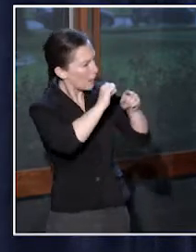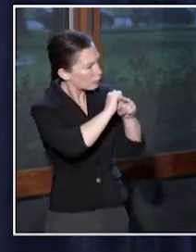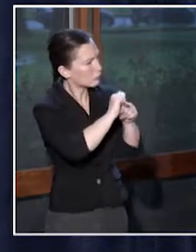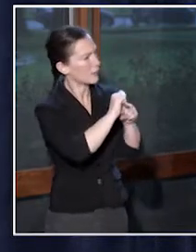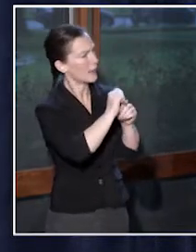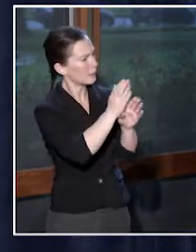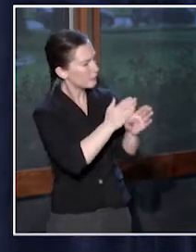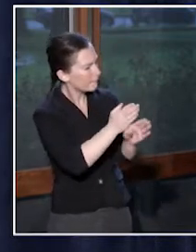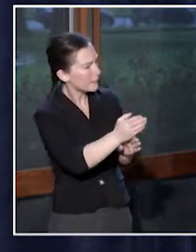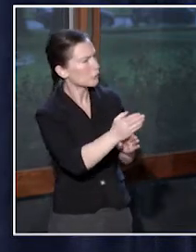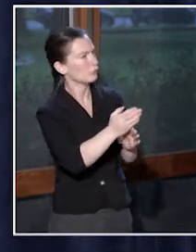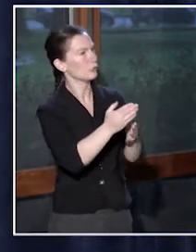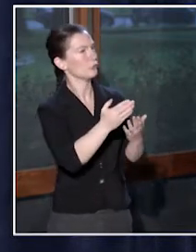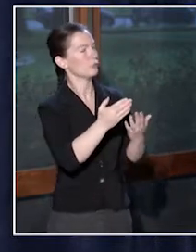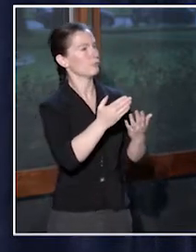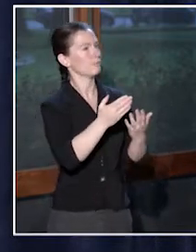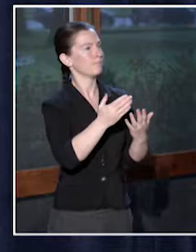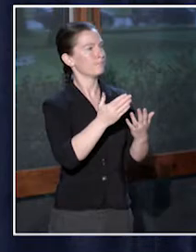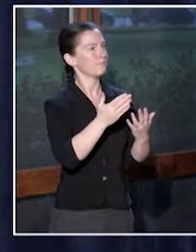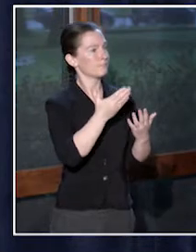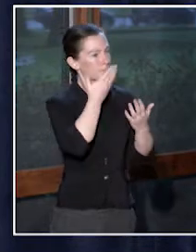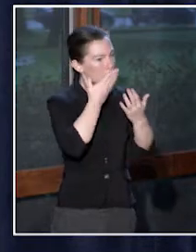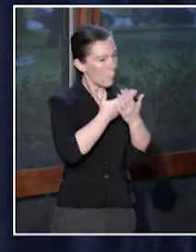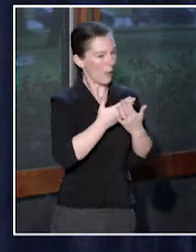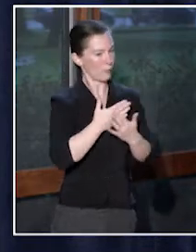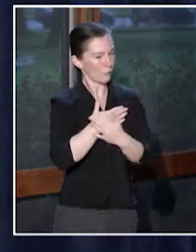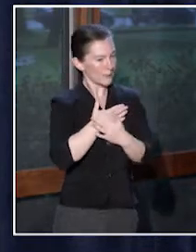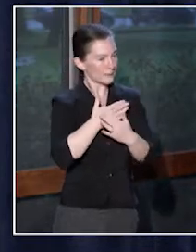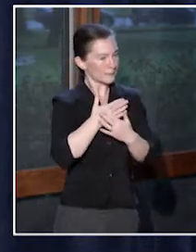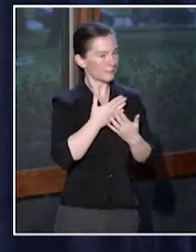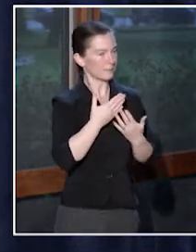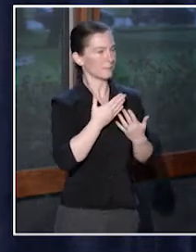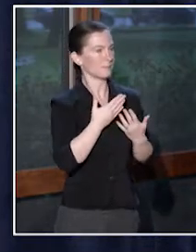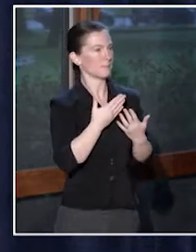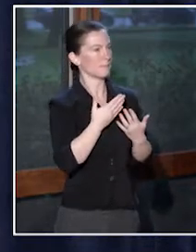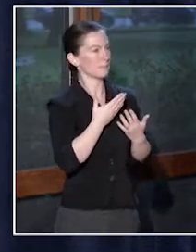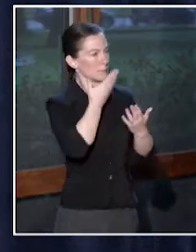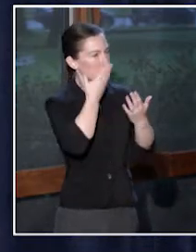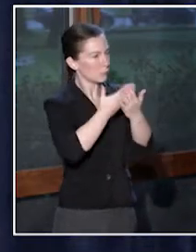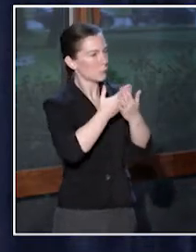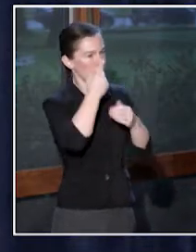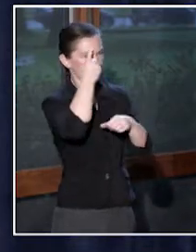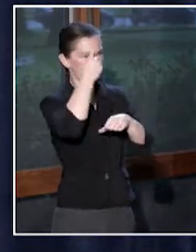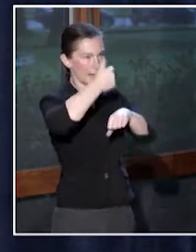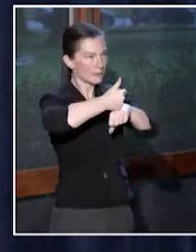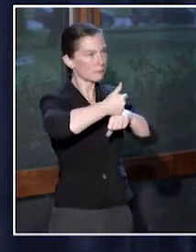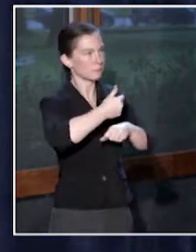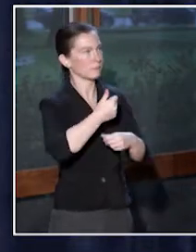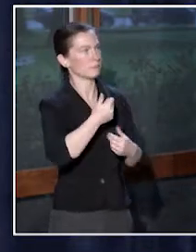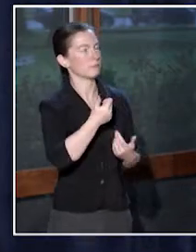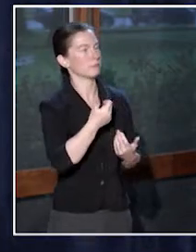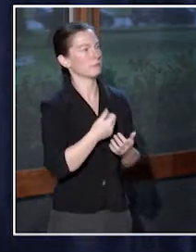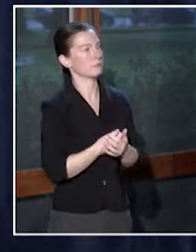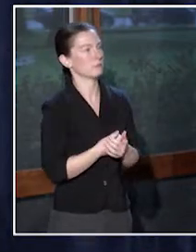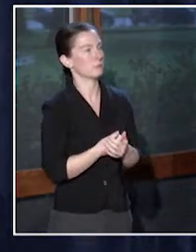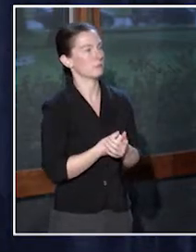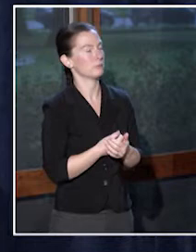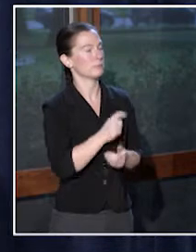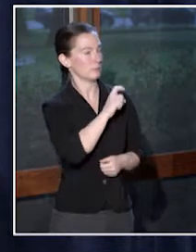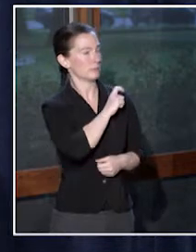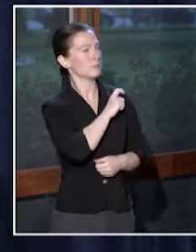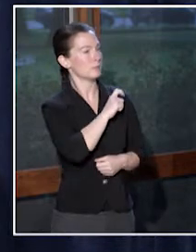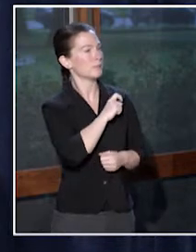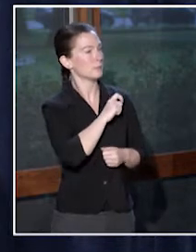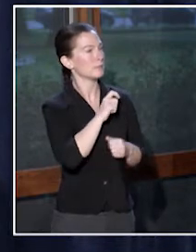to be well-rested and in a good state of mind. The police bureau has made